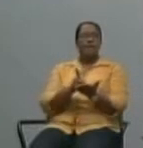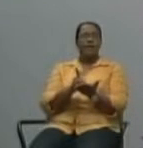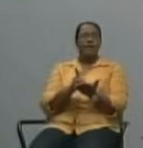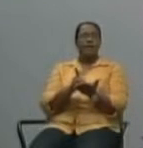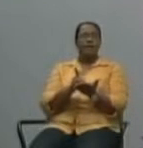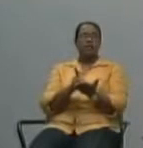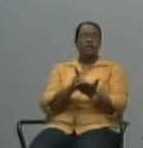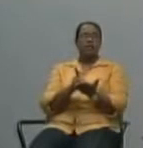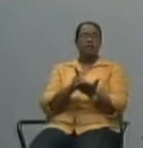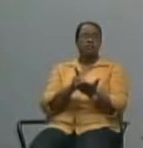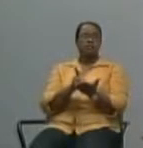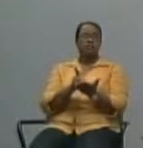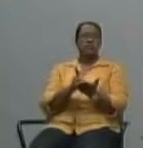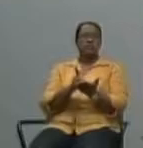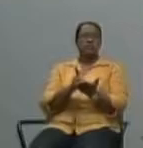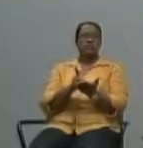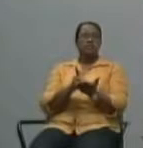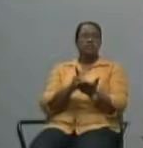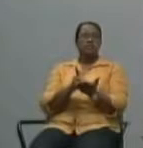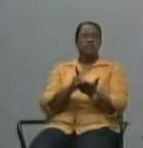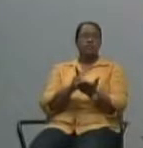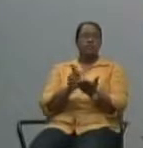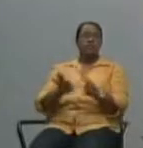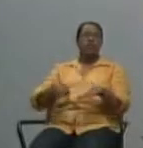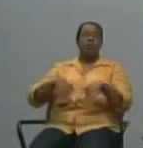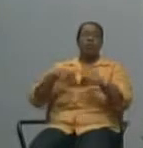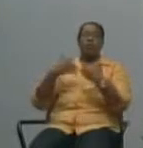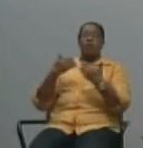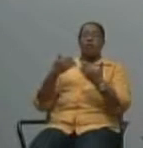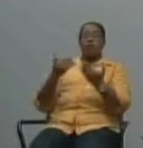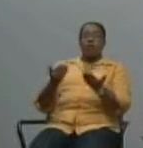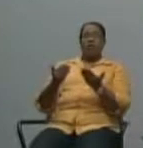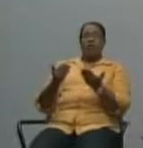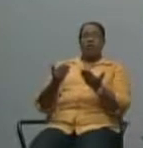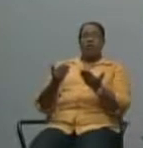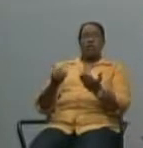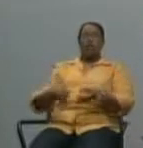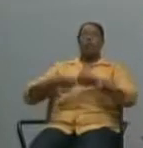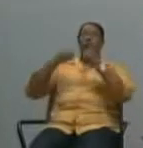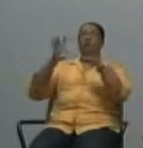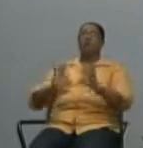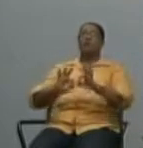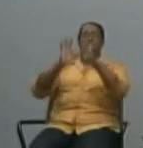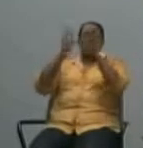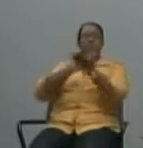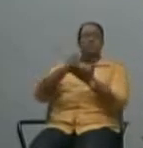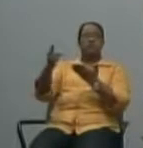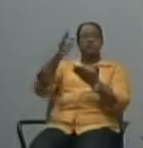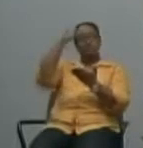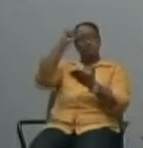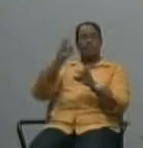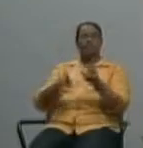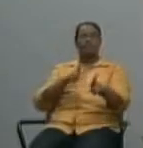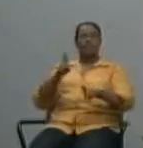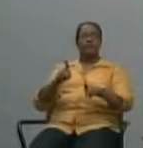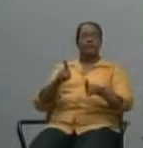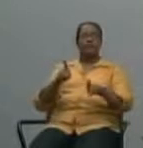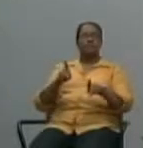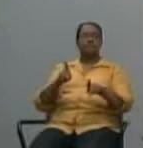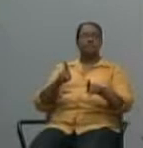Or offering a Holy Mass for people, for our beloved ones,